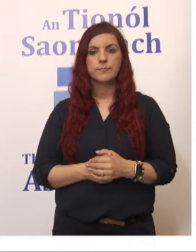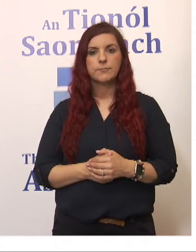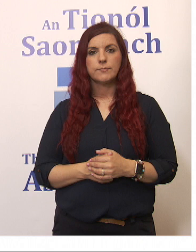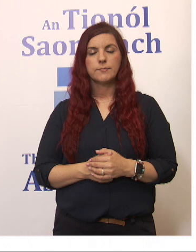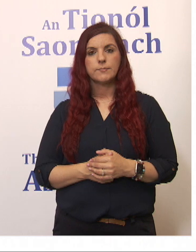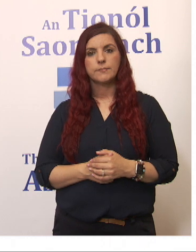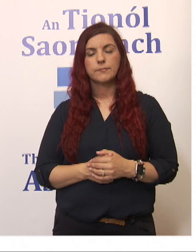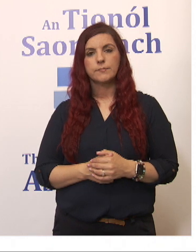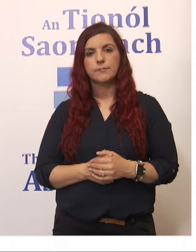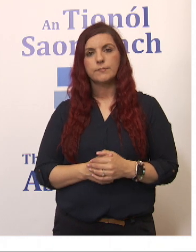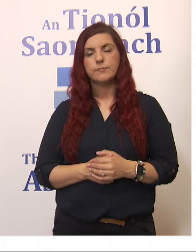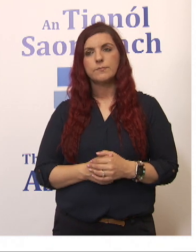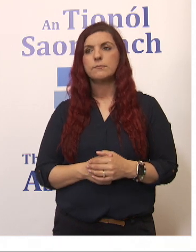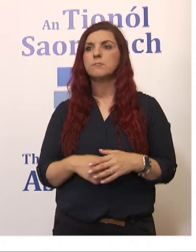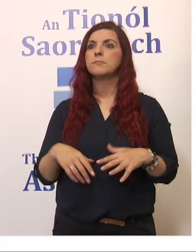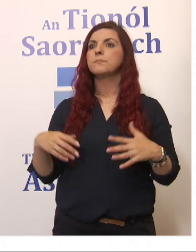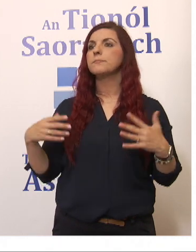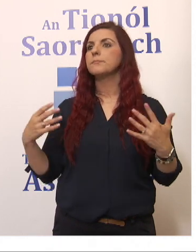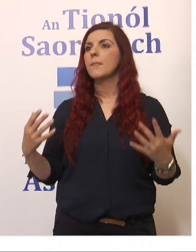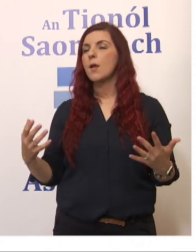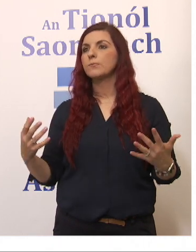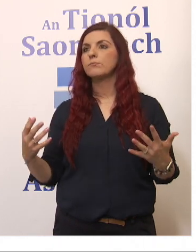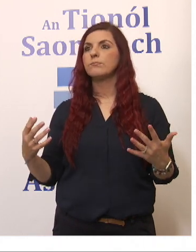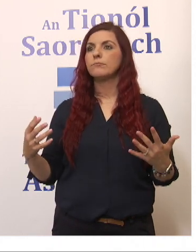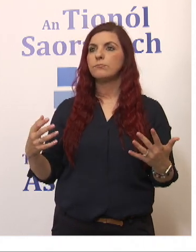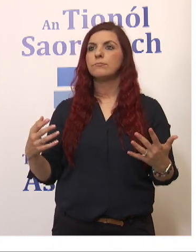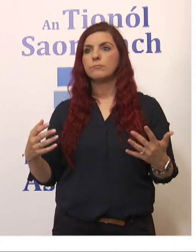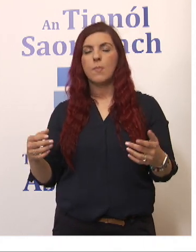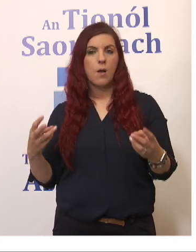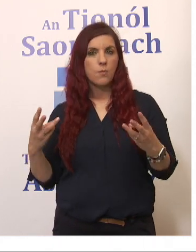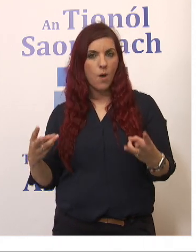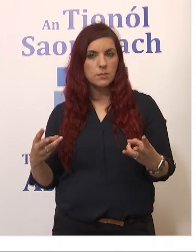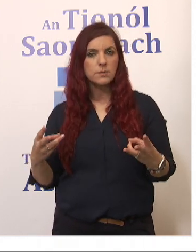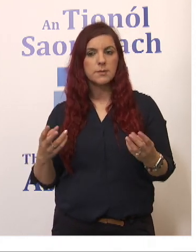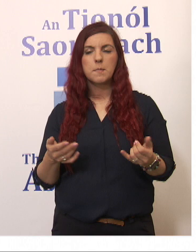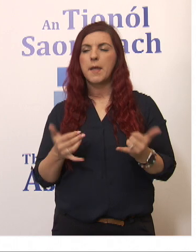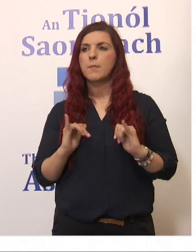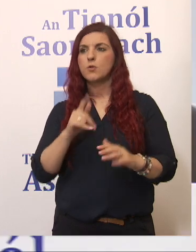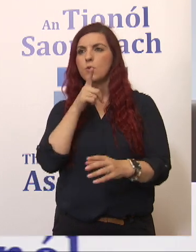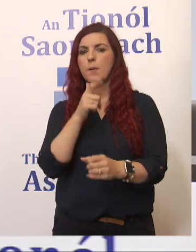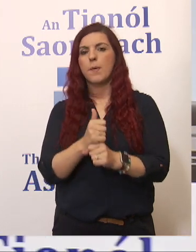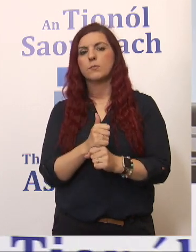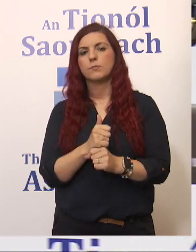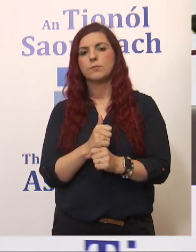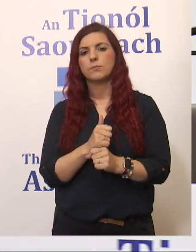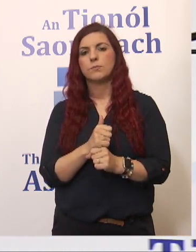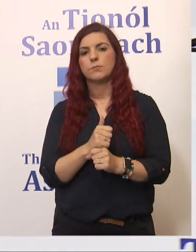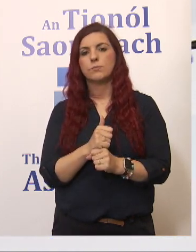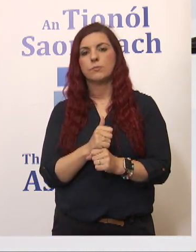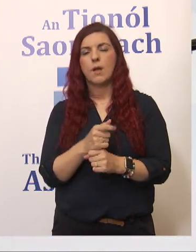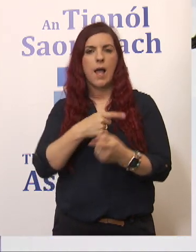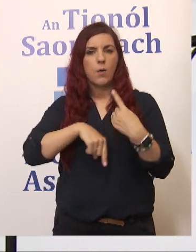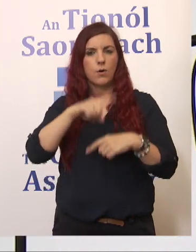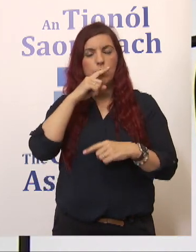for our Citizens' Assembly. Now, I do want to also to talk about our